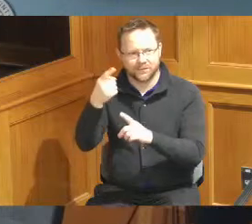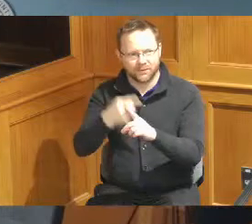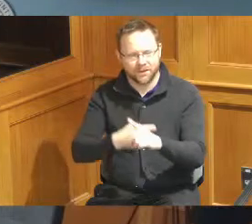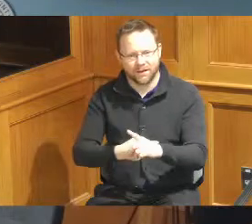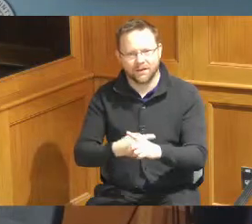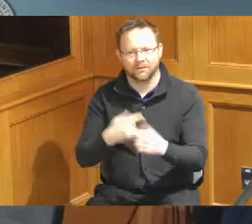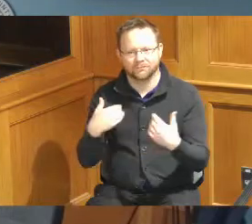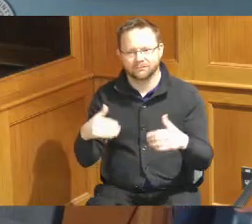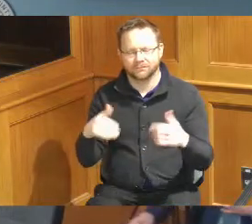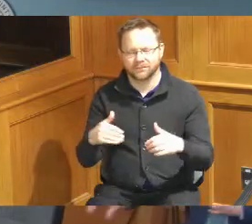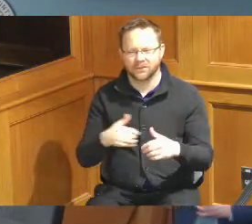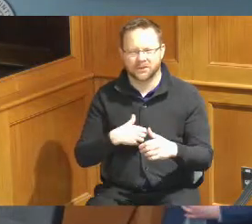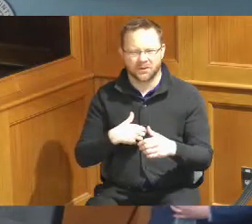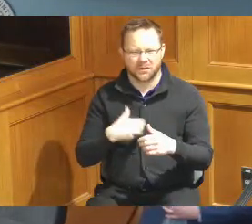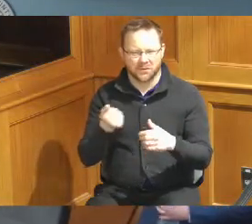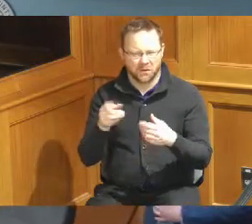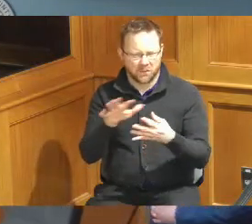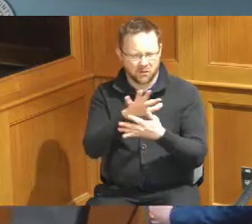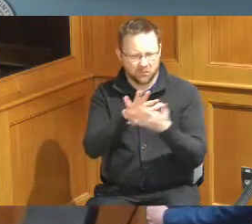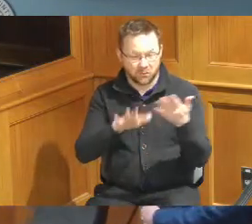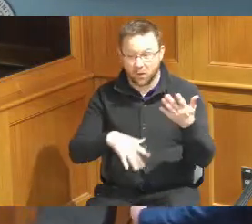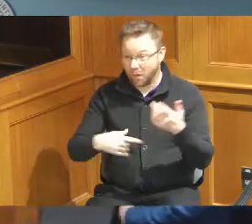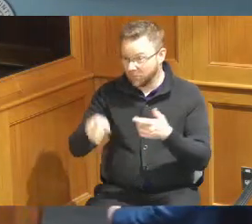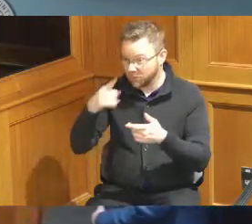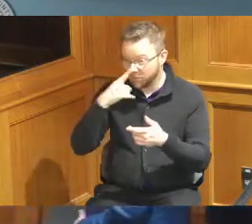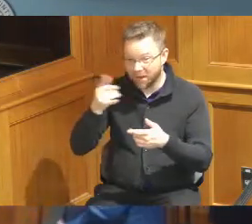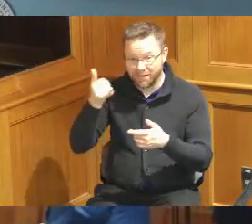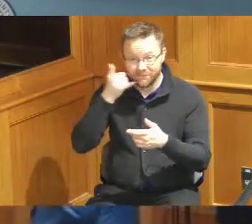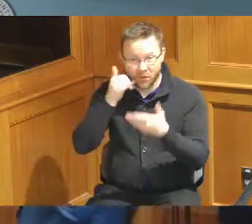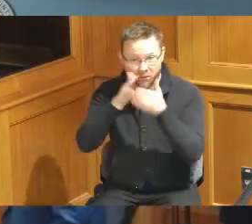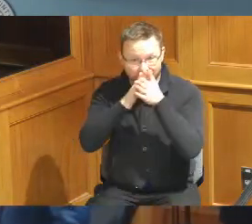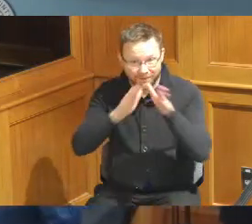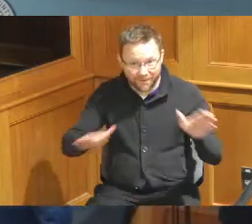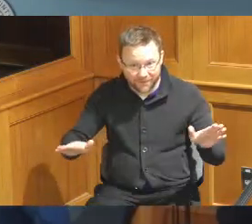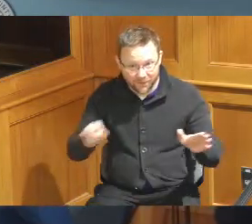So, a couple things, if you could turn your phones to silent.